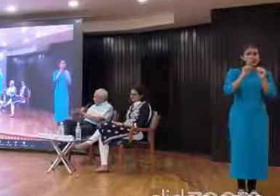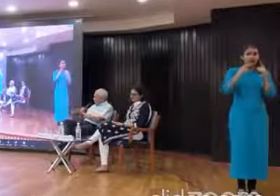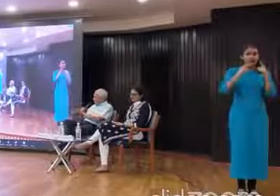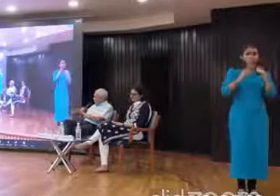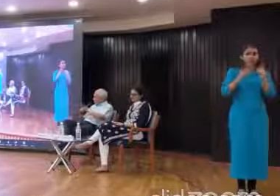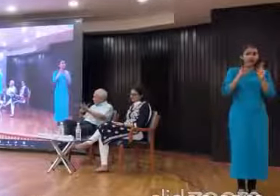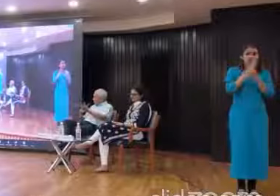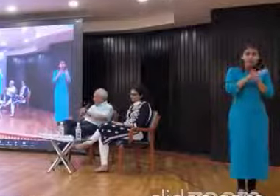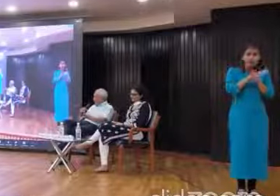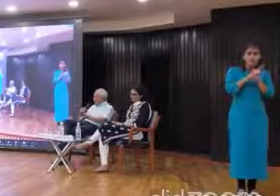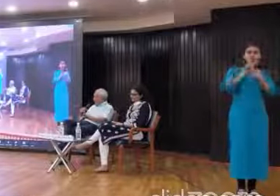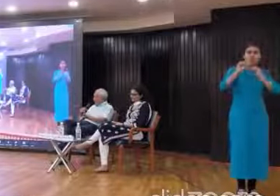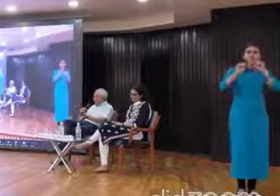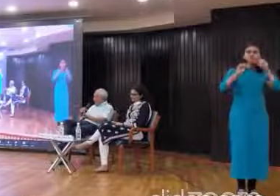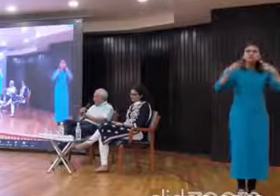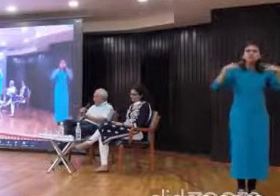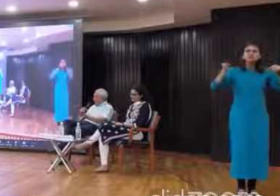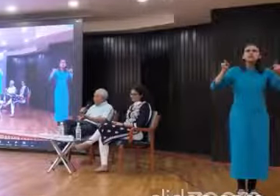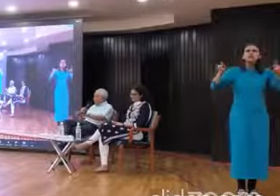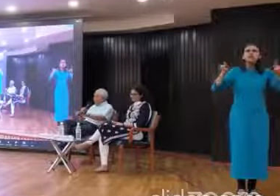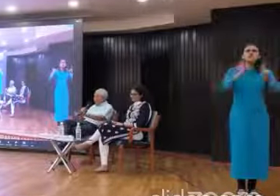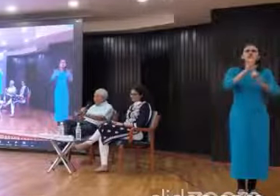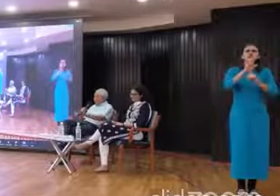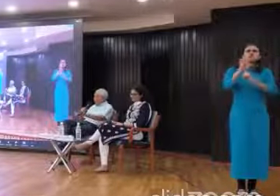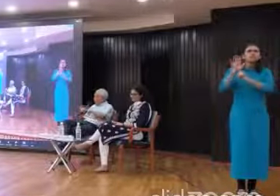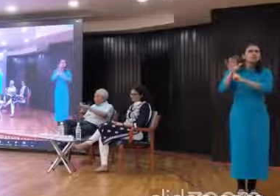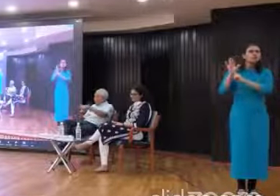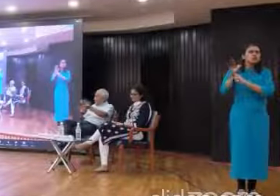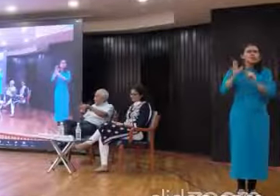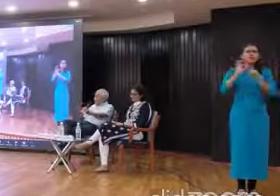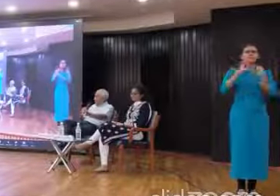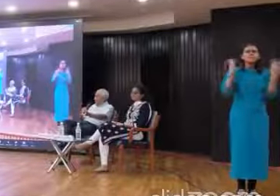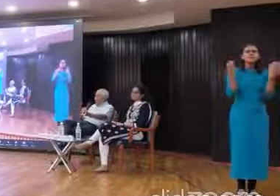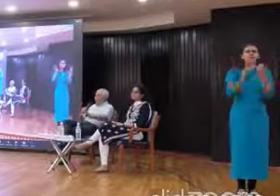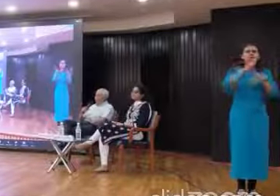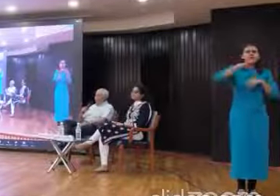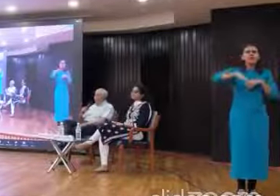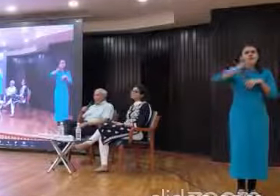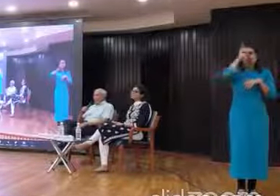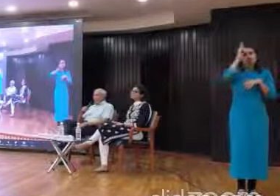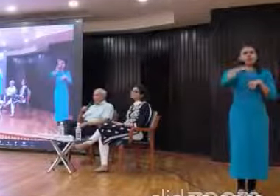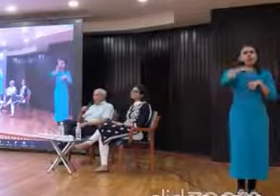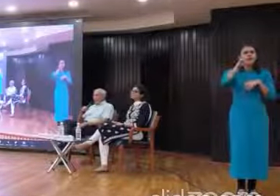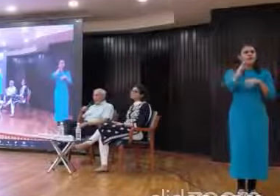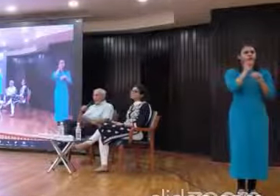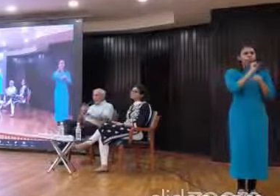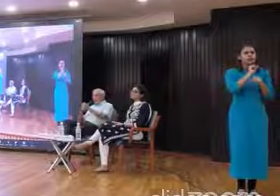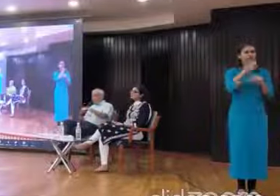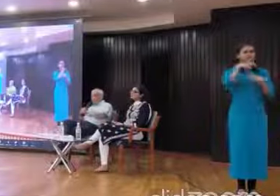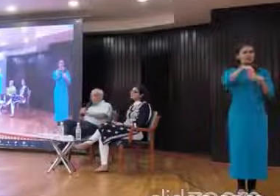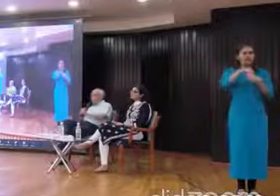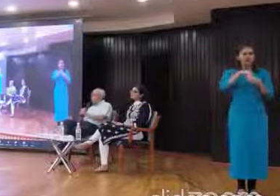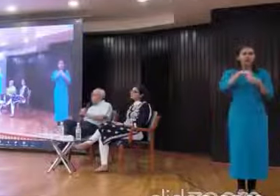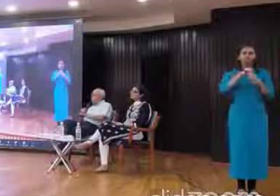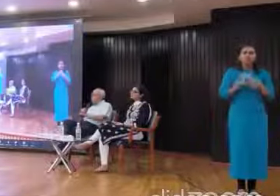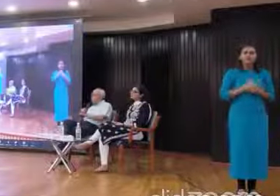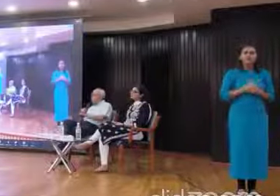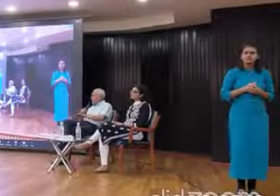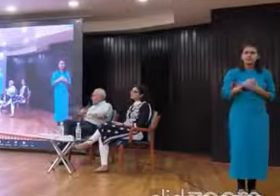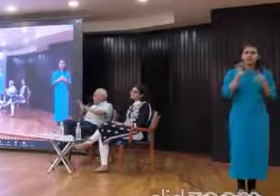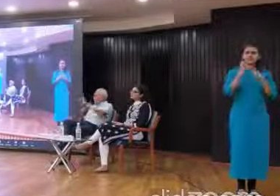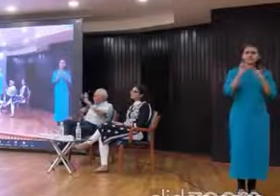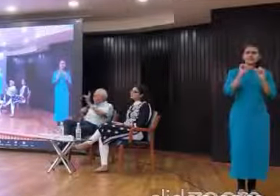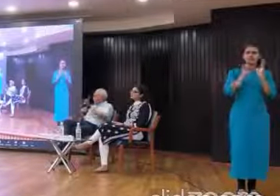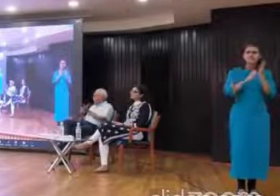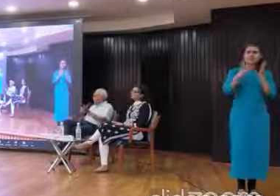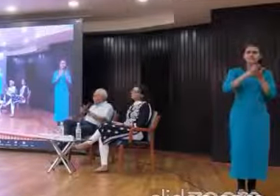equivalent to the act which has already been passed in the rest of India by Parliament would actually impose in J&K. It came up with the